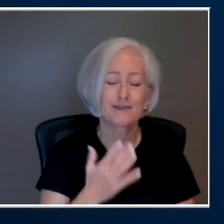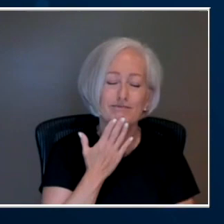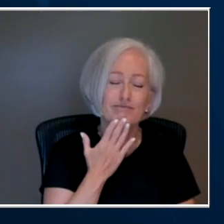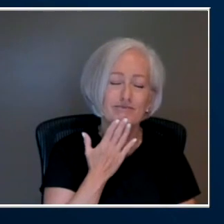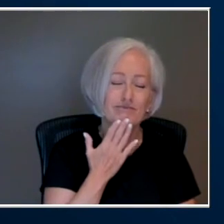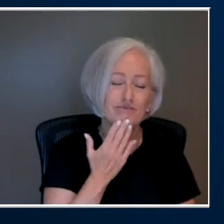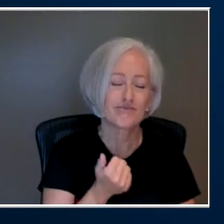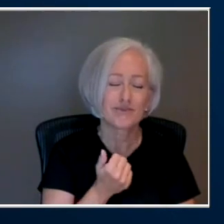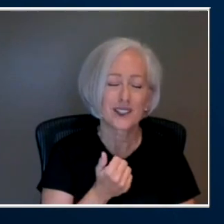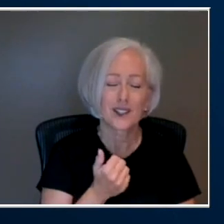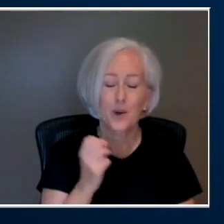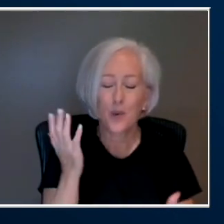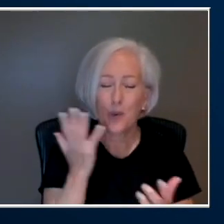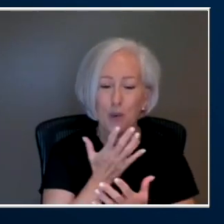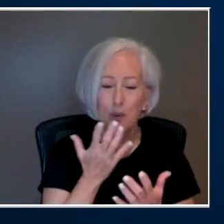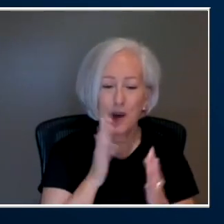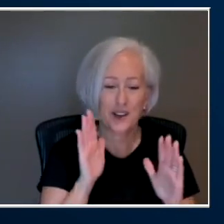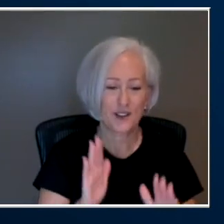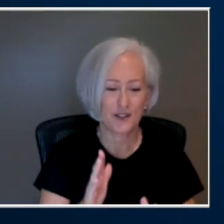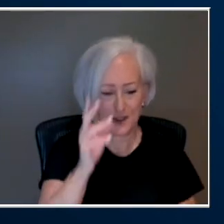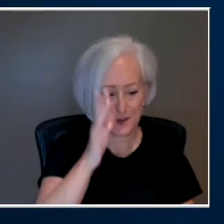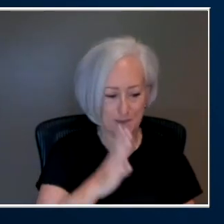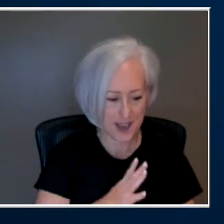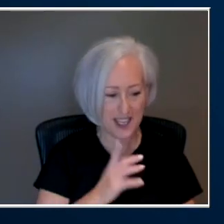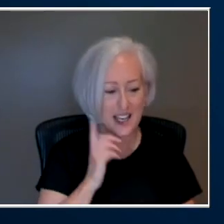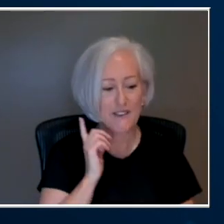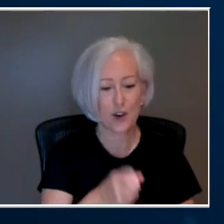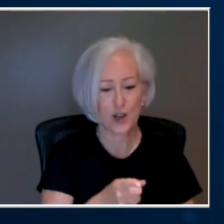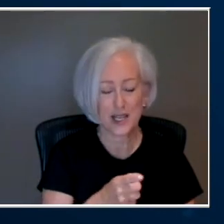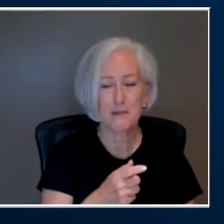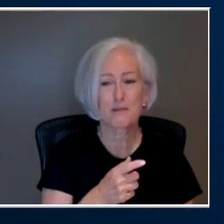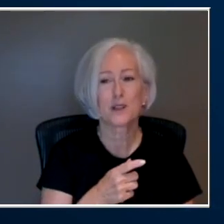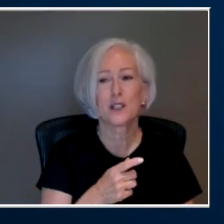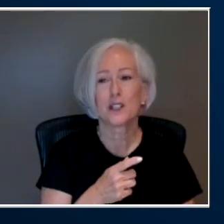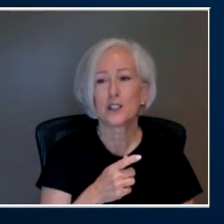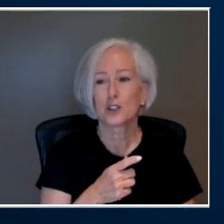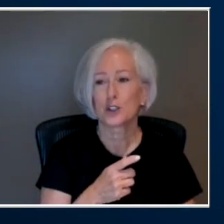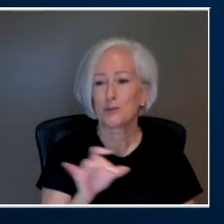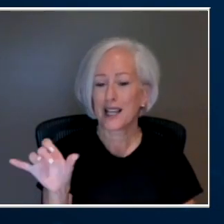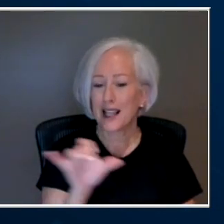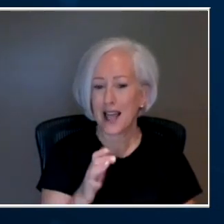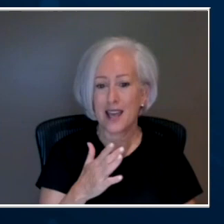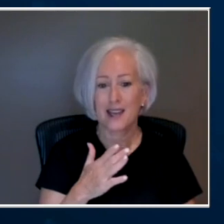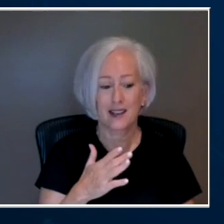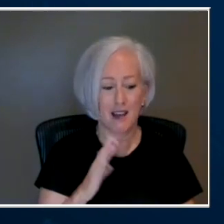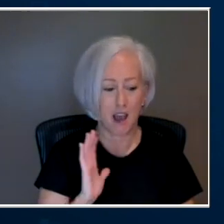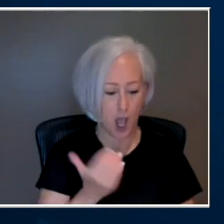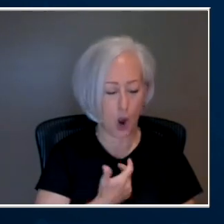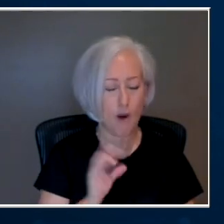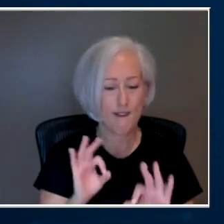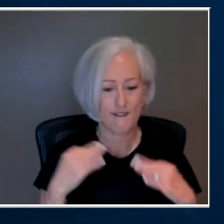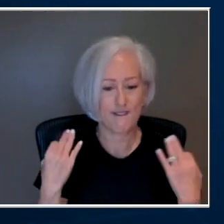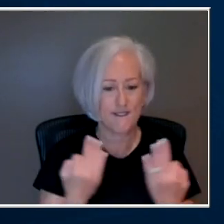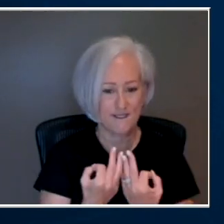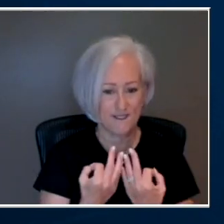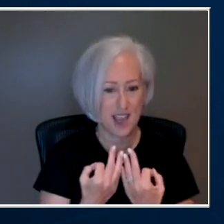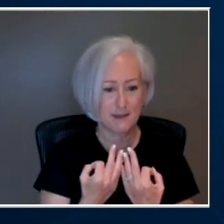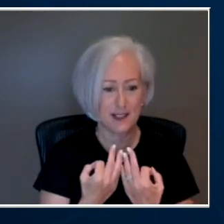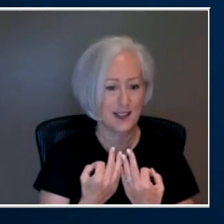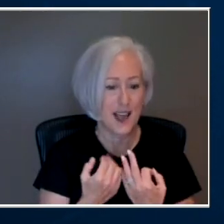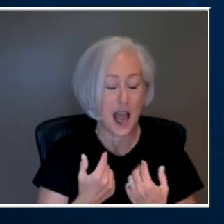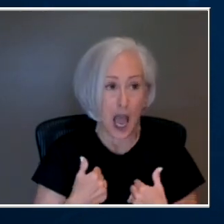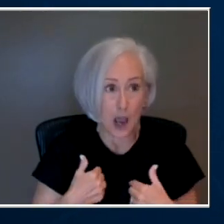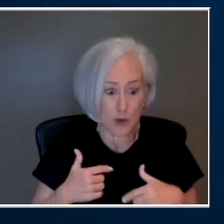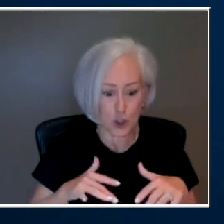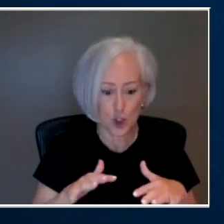young man, and for him to be so much like our family, I was really nervous